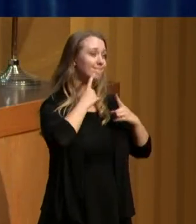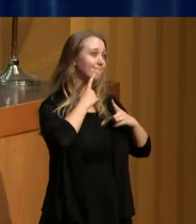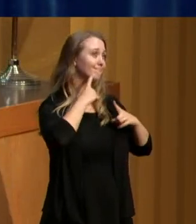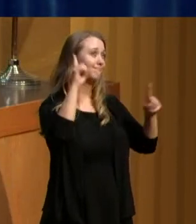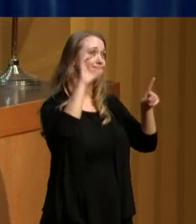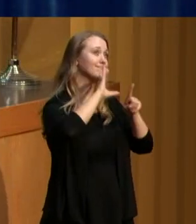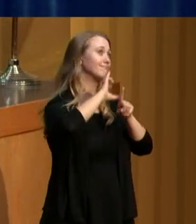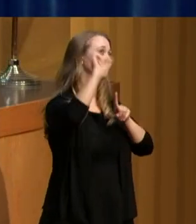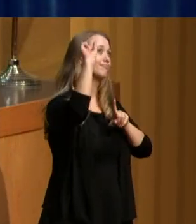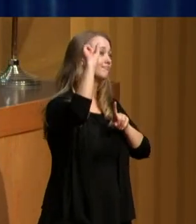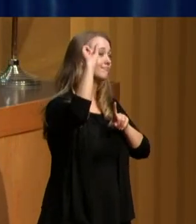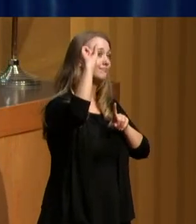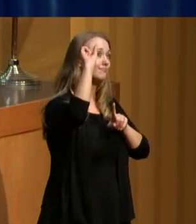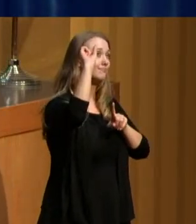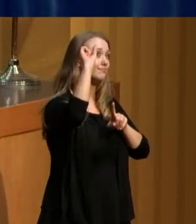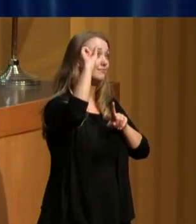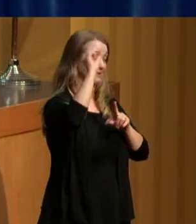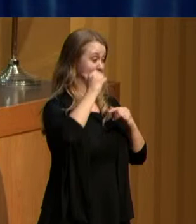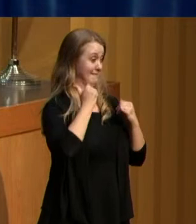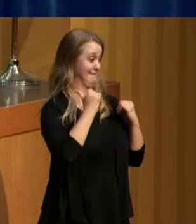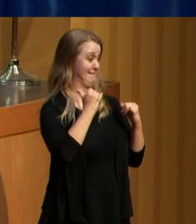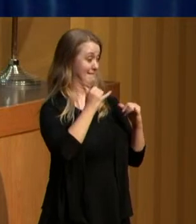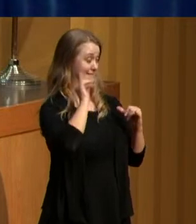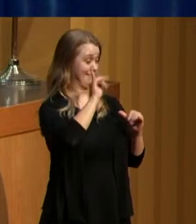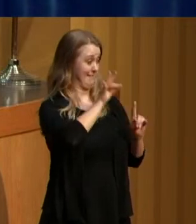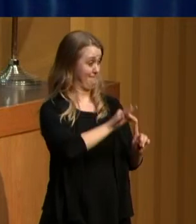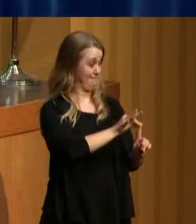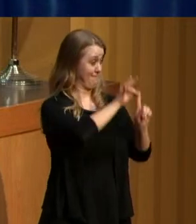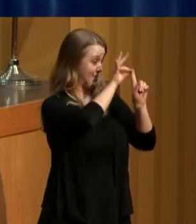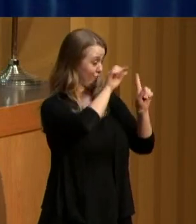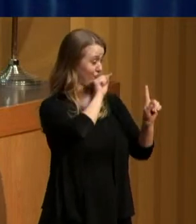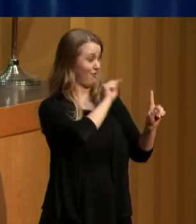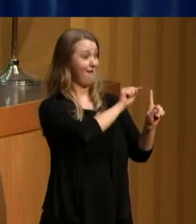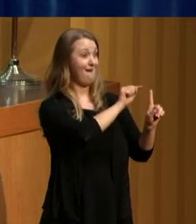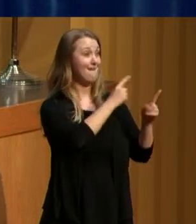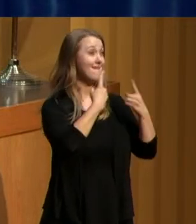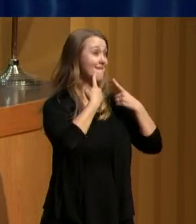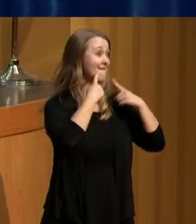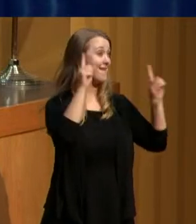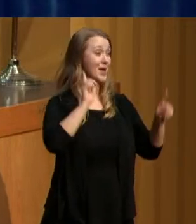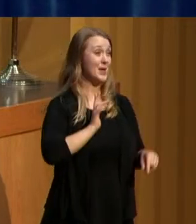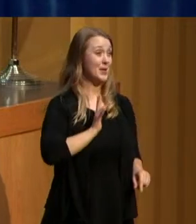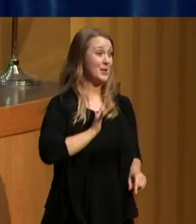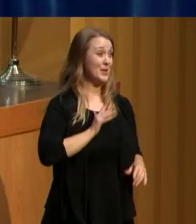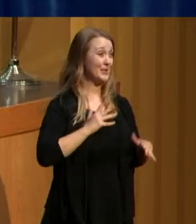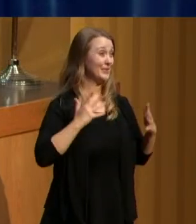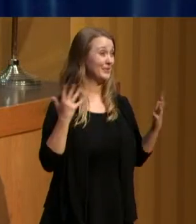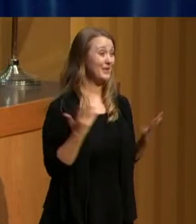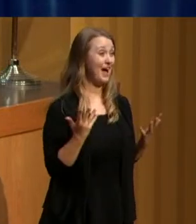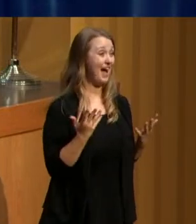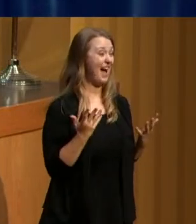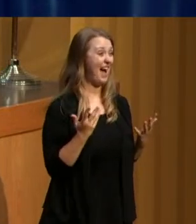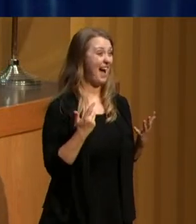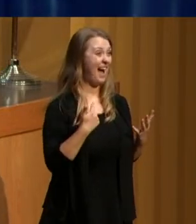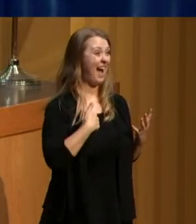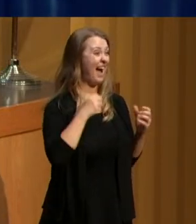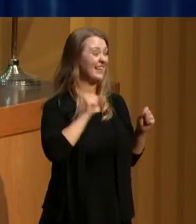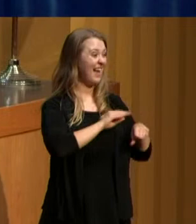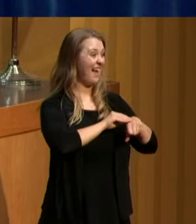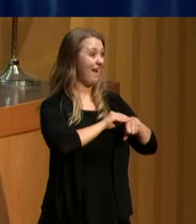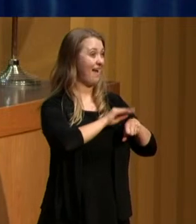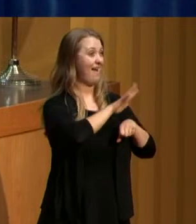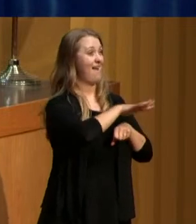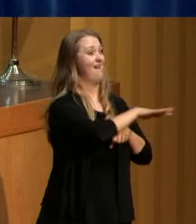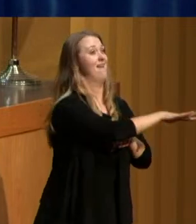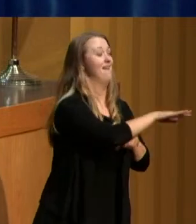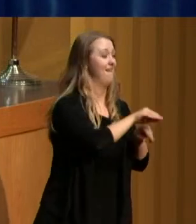you've achieved success. The best thing about success is you get to share it with others around